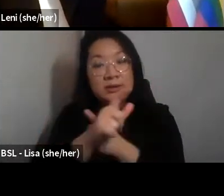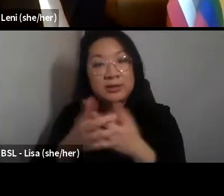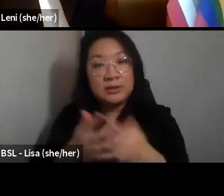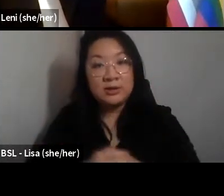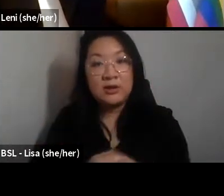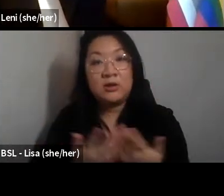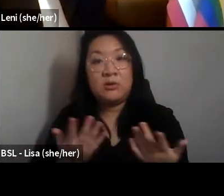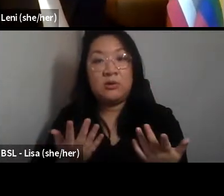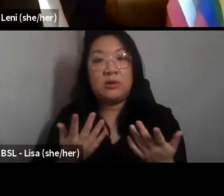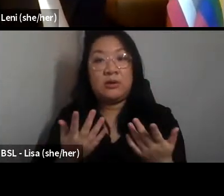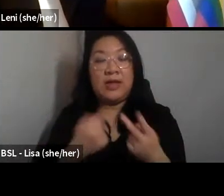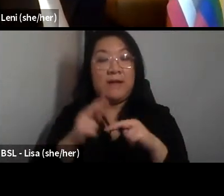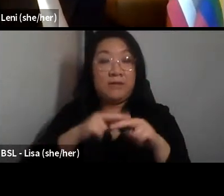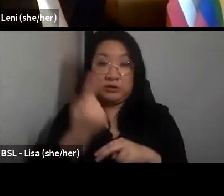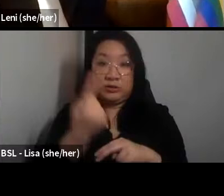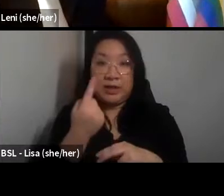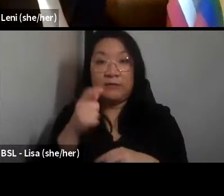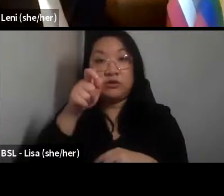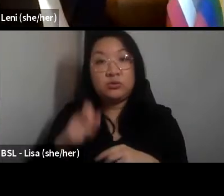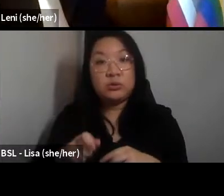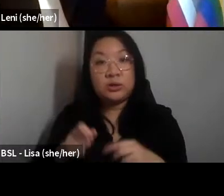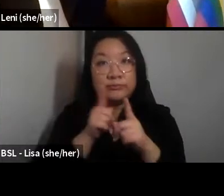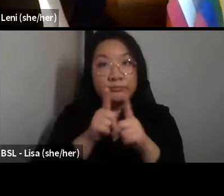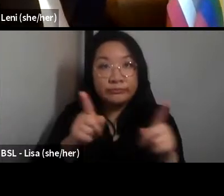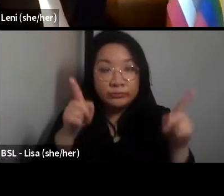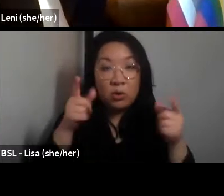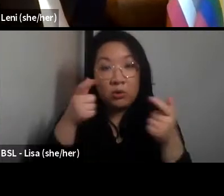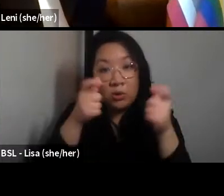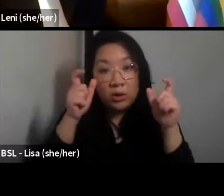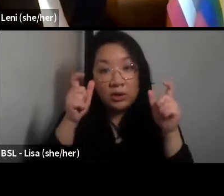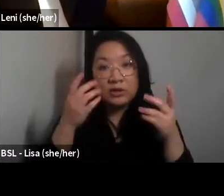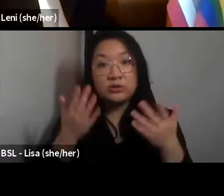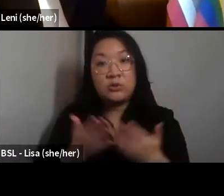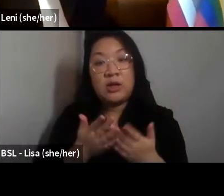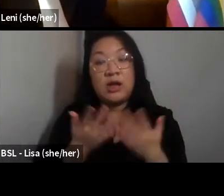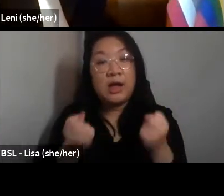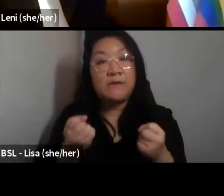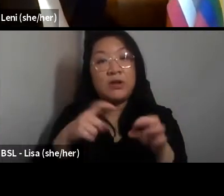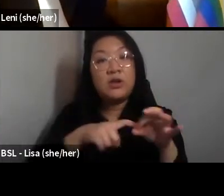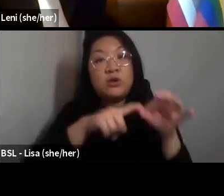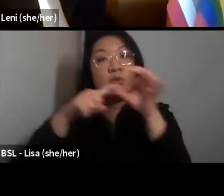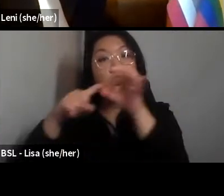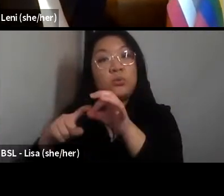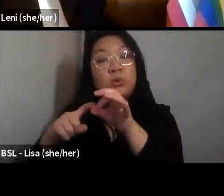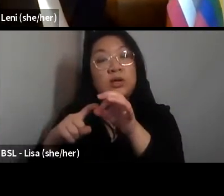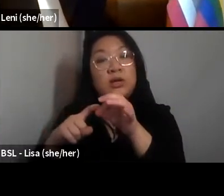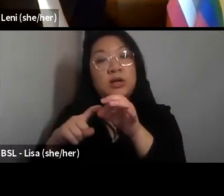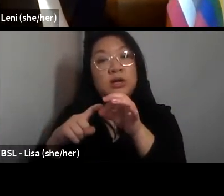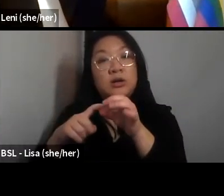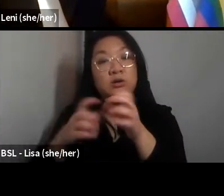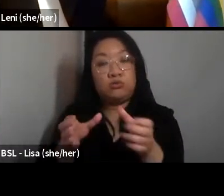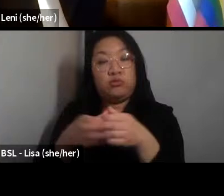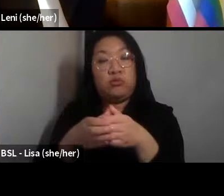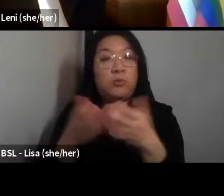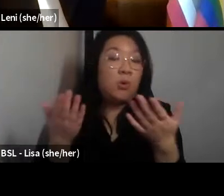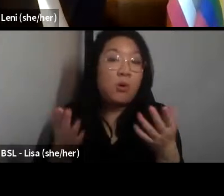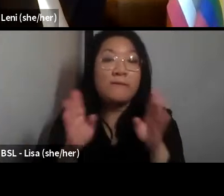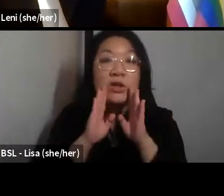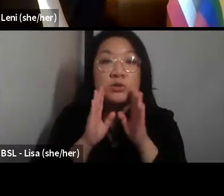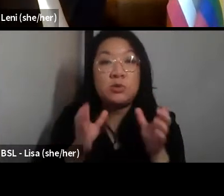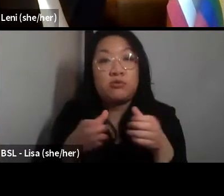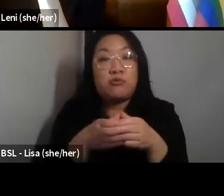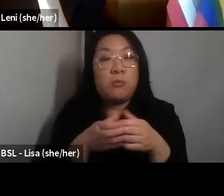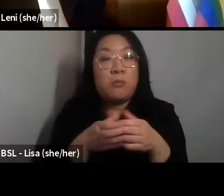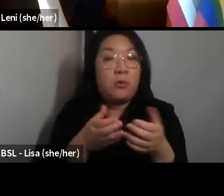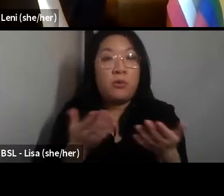Whether you're like a student and you just have like a queer society at your universities, or whether it's your Facebook groups or